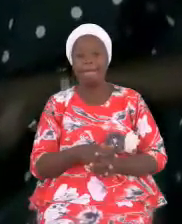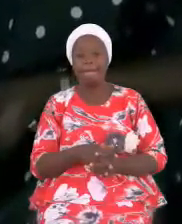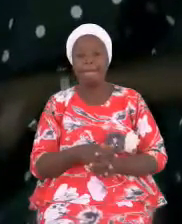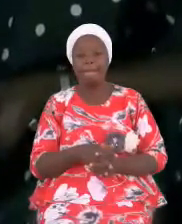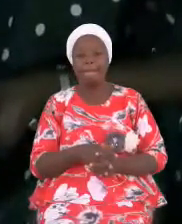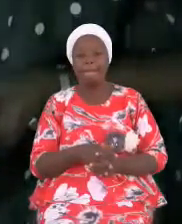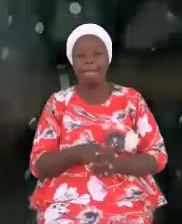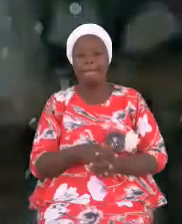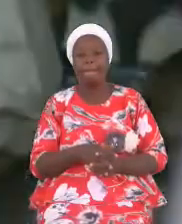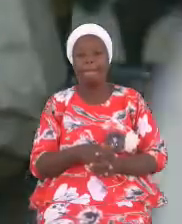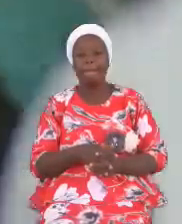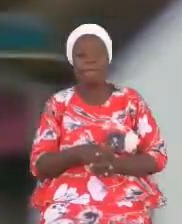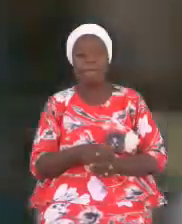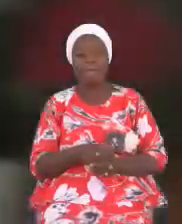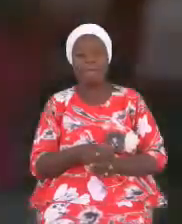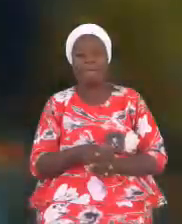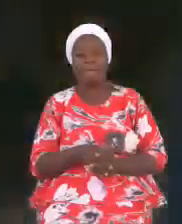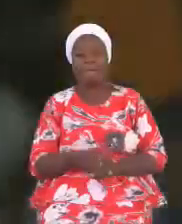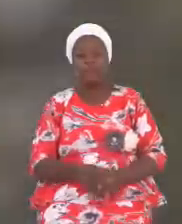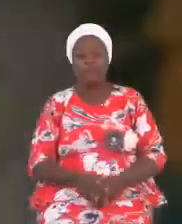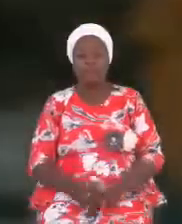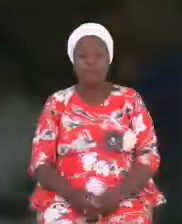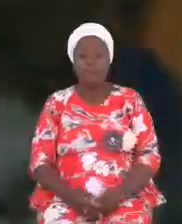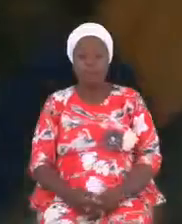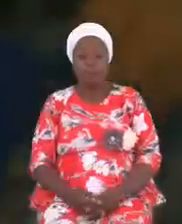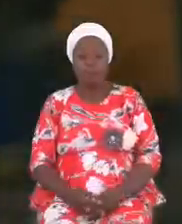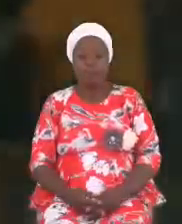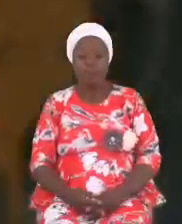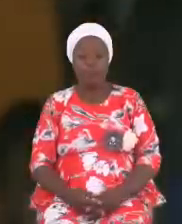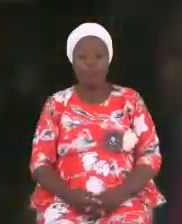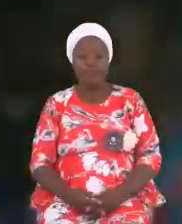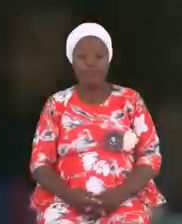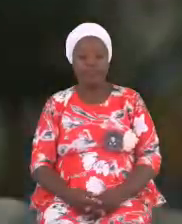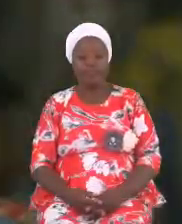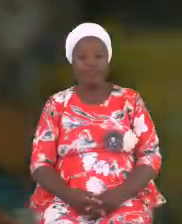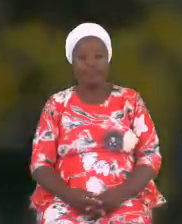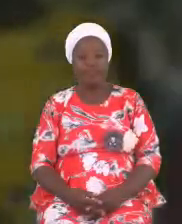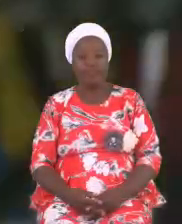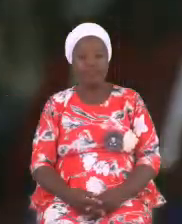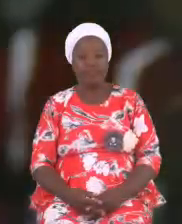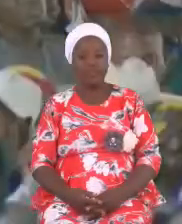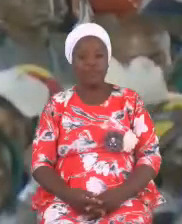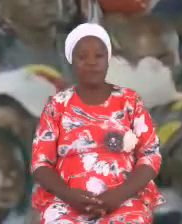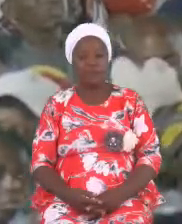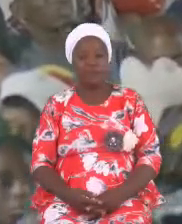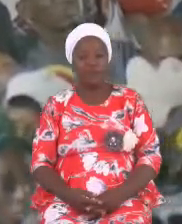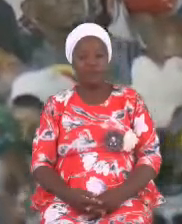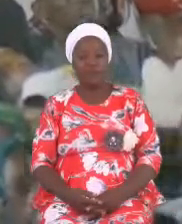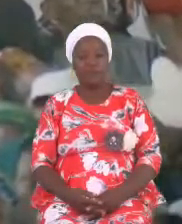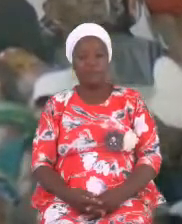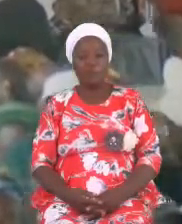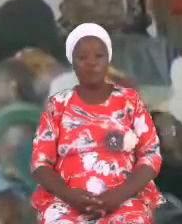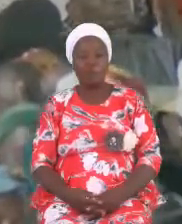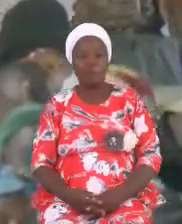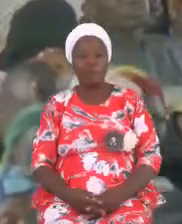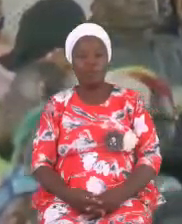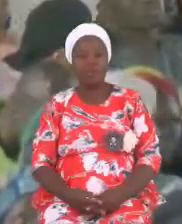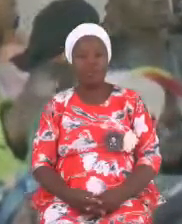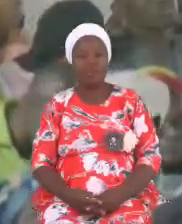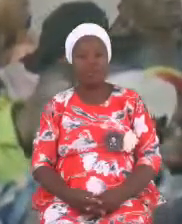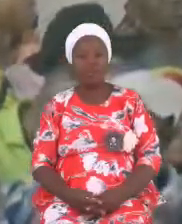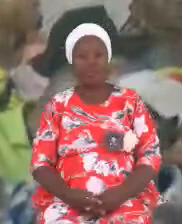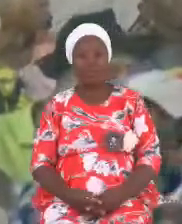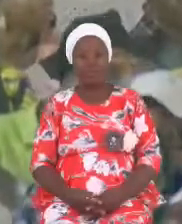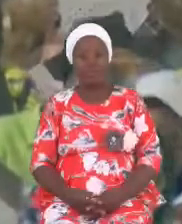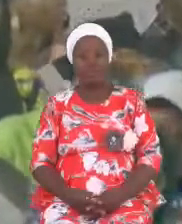Counselors, let's be fast. Thank you very much for what you are doing. When you are done, signify by